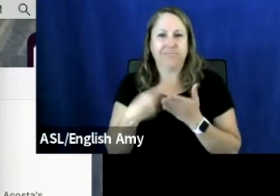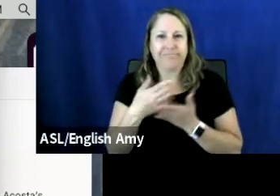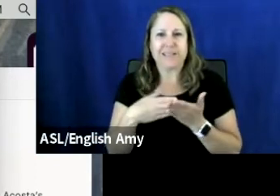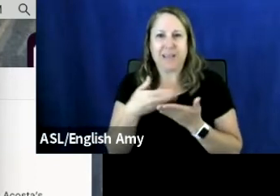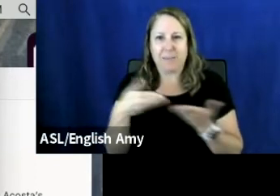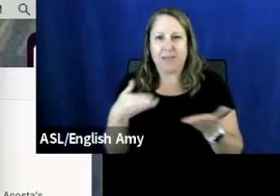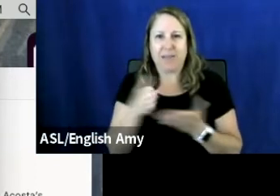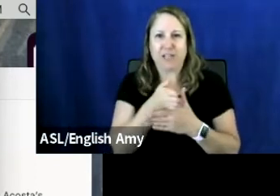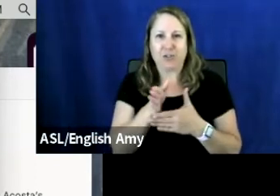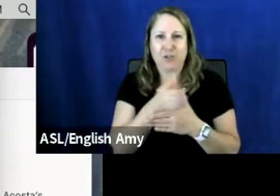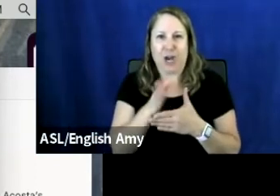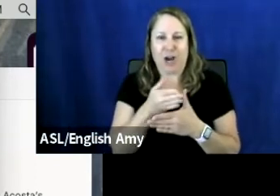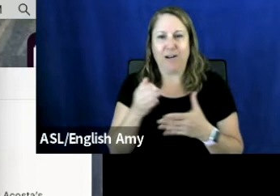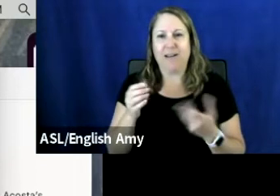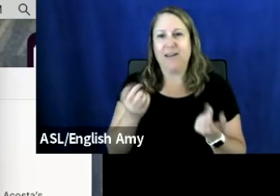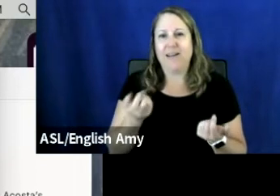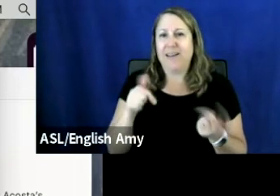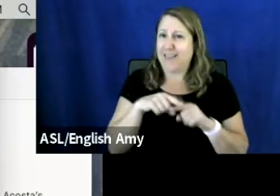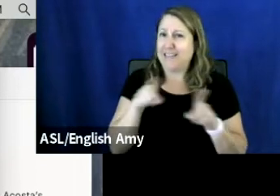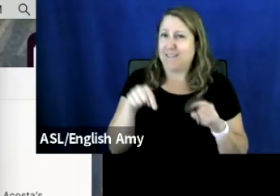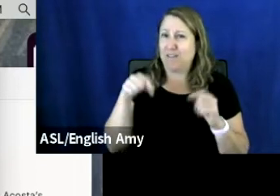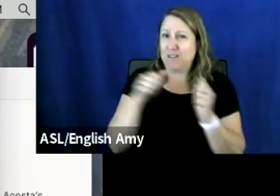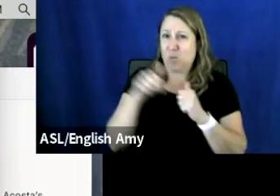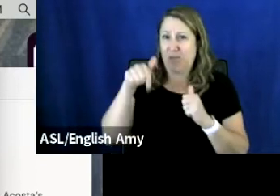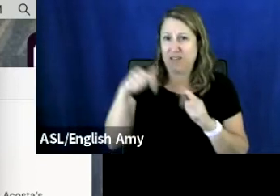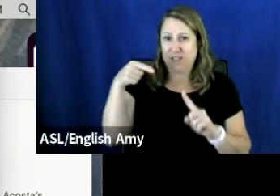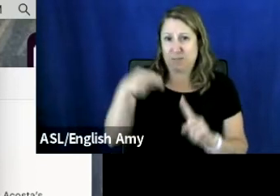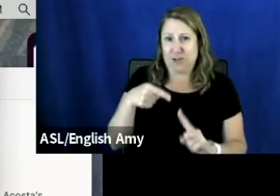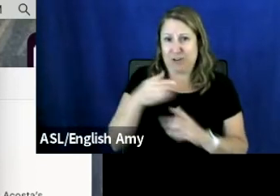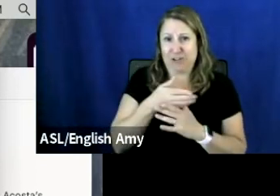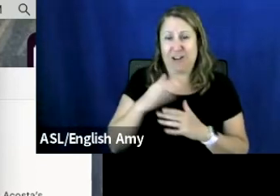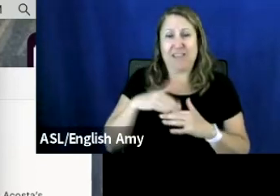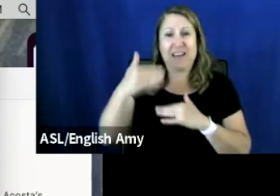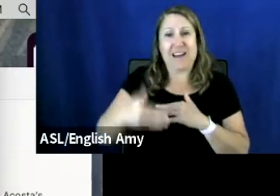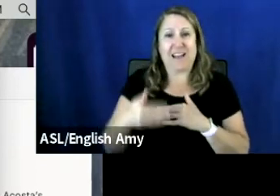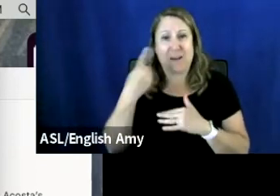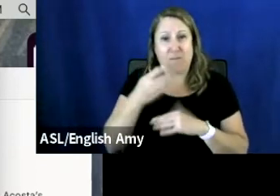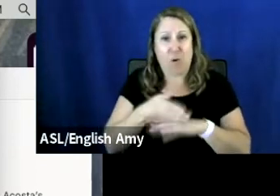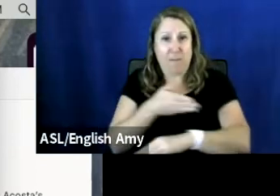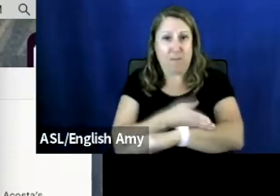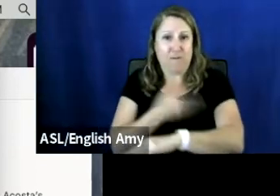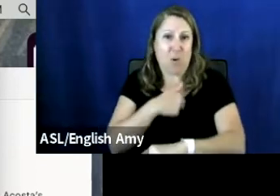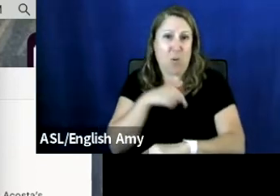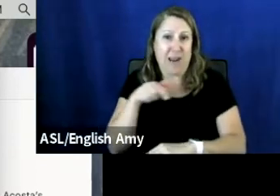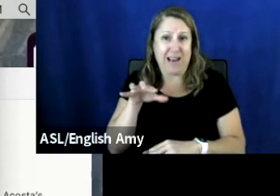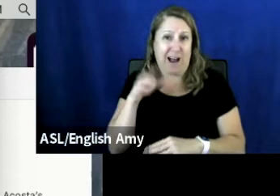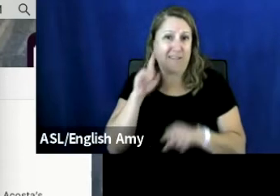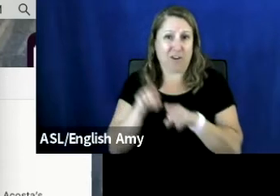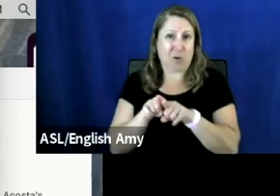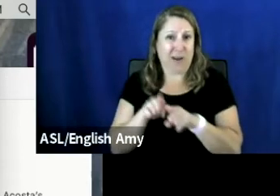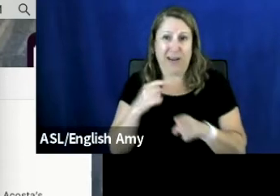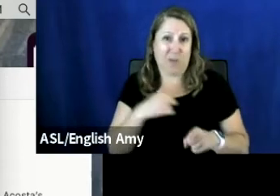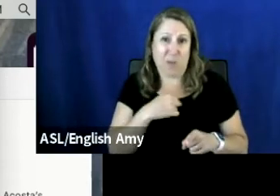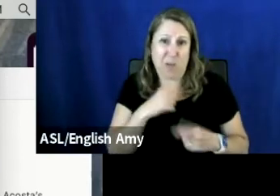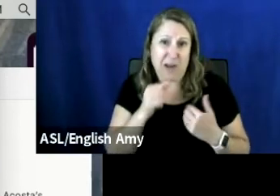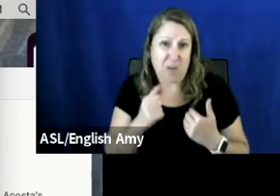difference in this particular sharing, in this particular lesson study, is the next steps for improvement. We kind of agreed that we didn't come to a